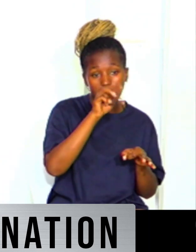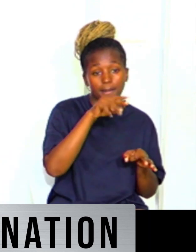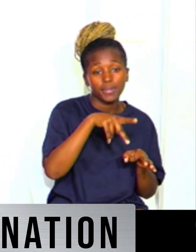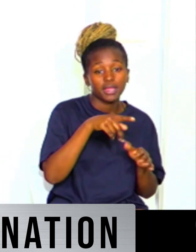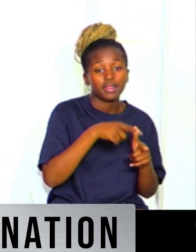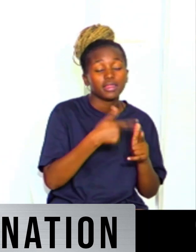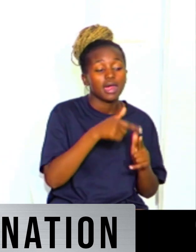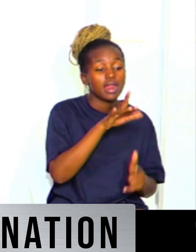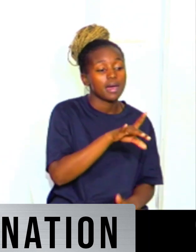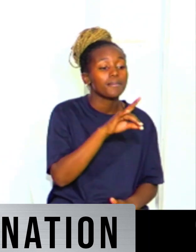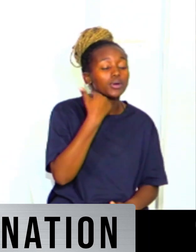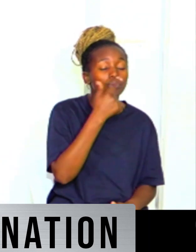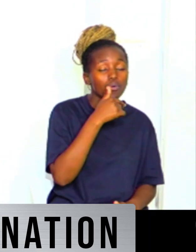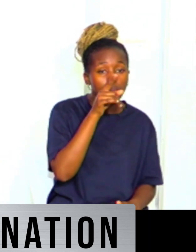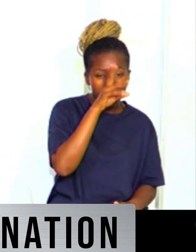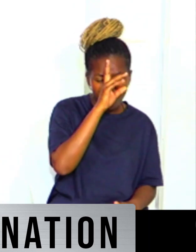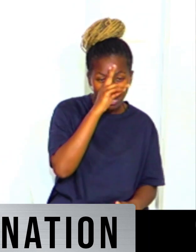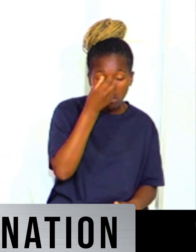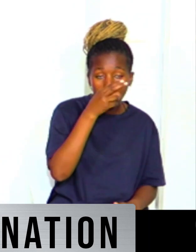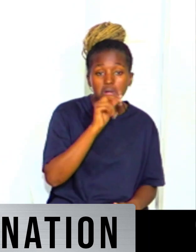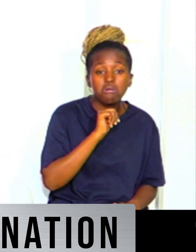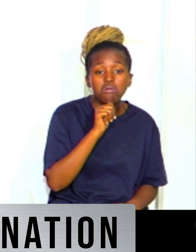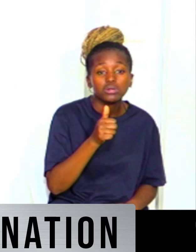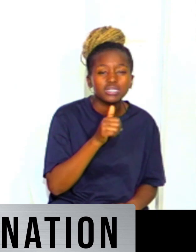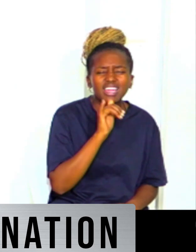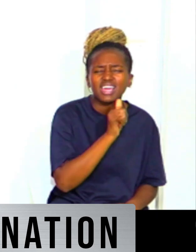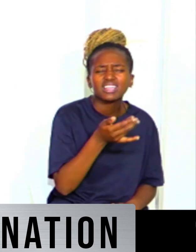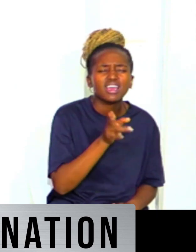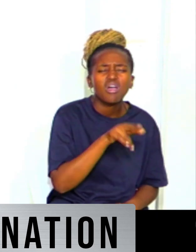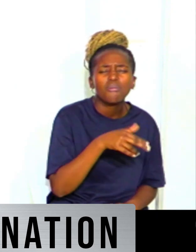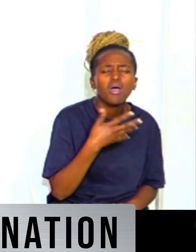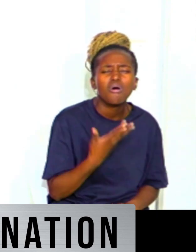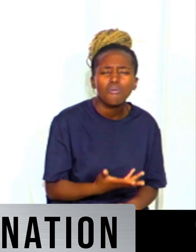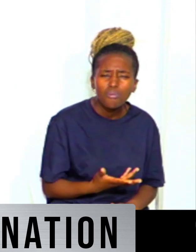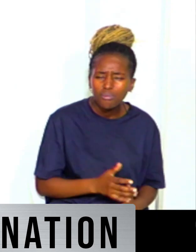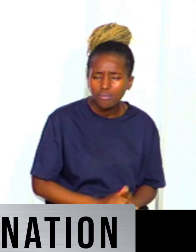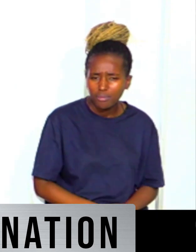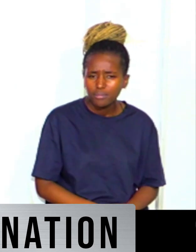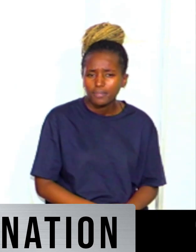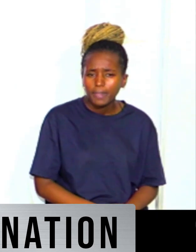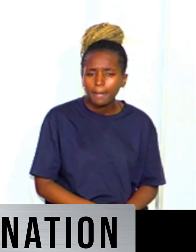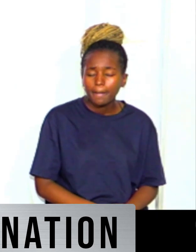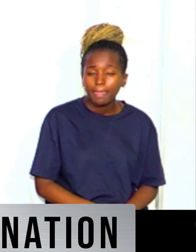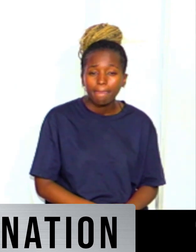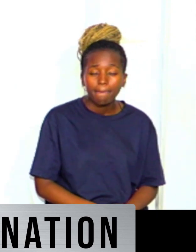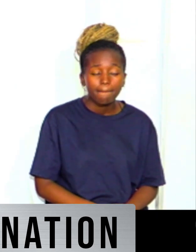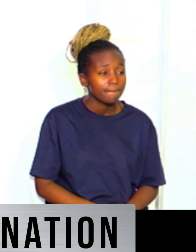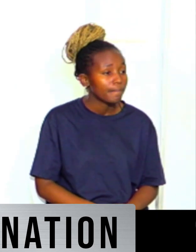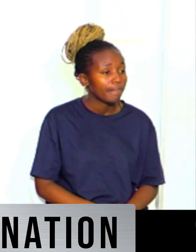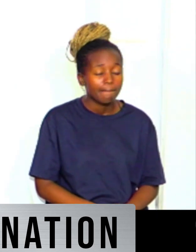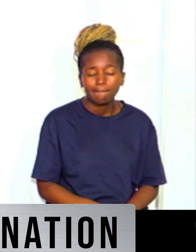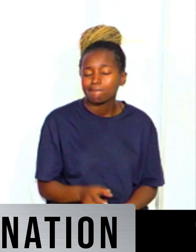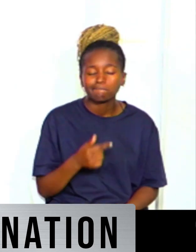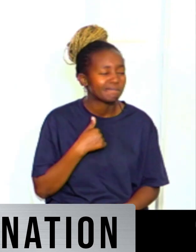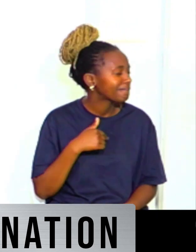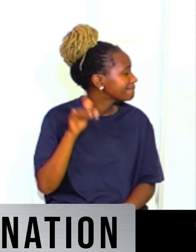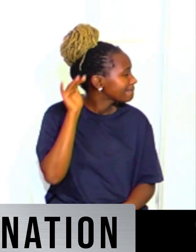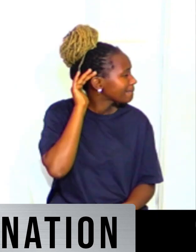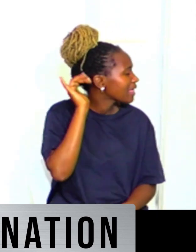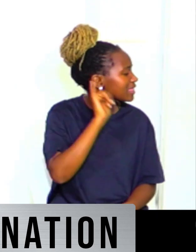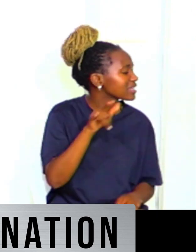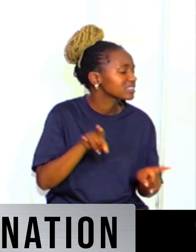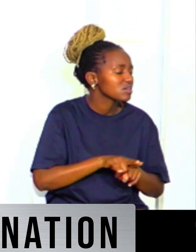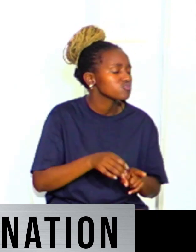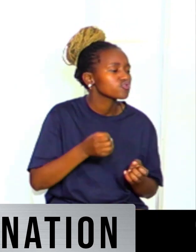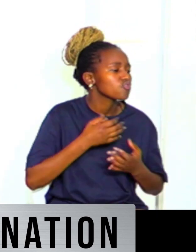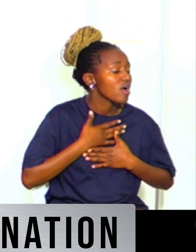anaenda kuchagua ati naye ndiye anaenda kuwa polisi. What is that? Surely. Okay. I heard that thing. I was very annoyed that sijui